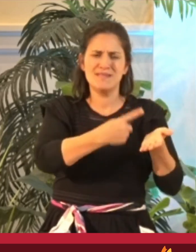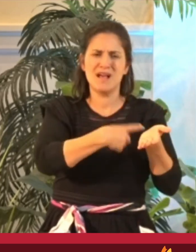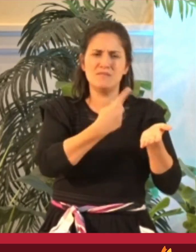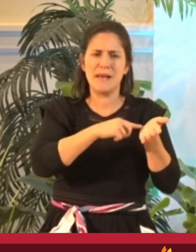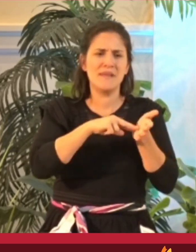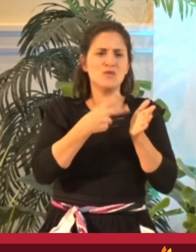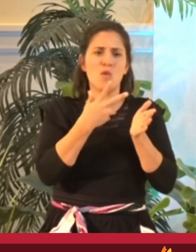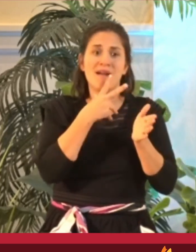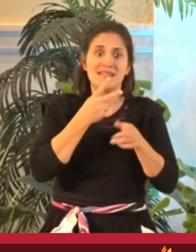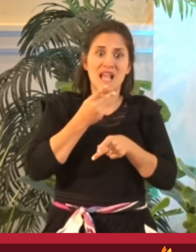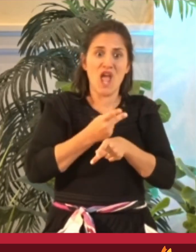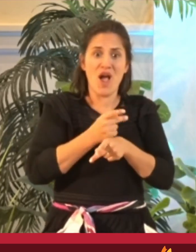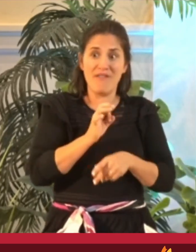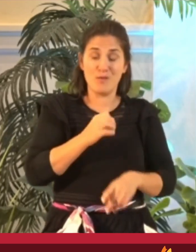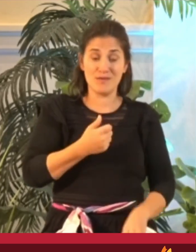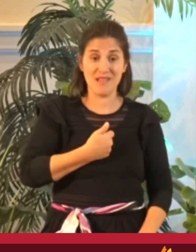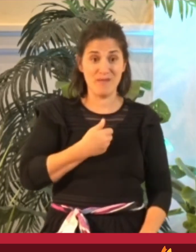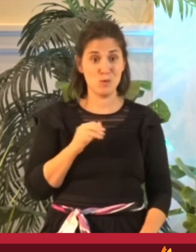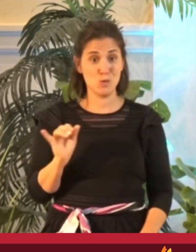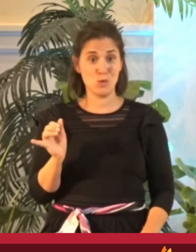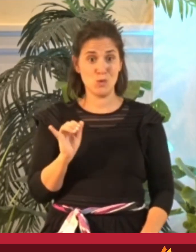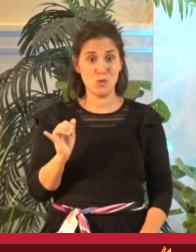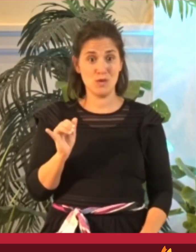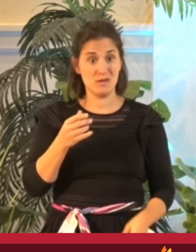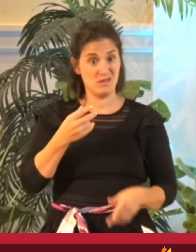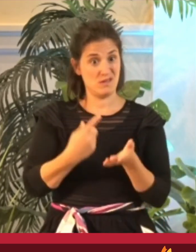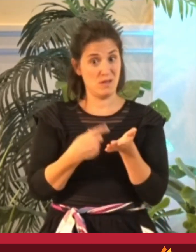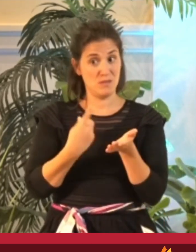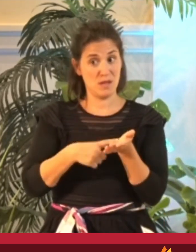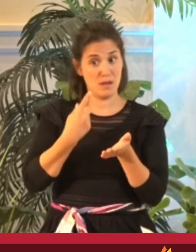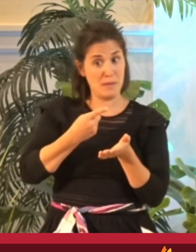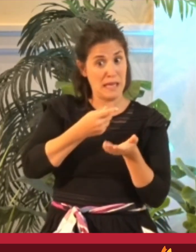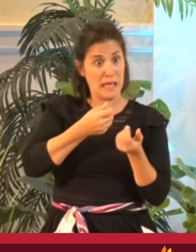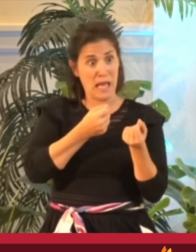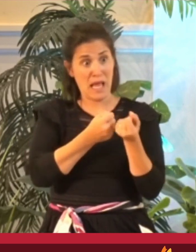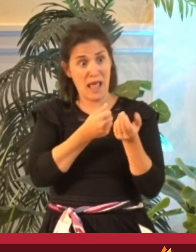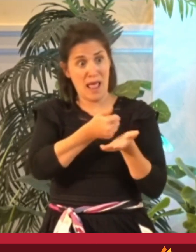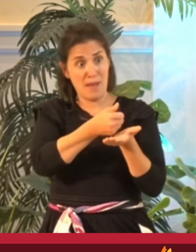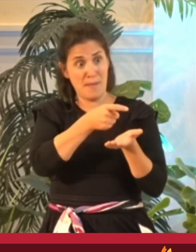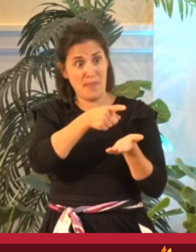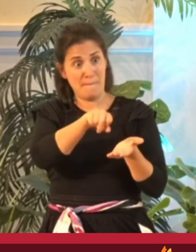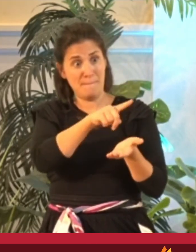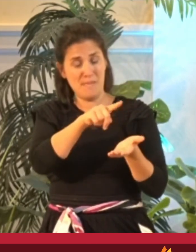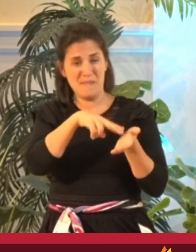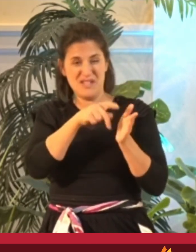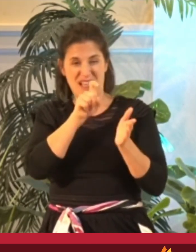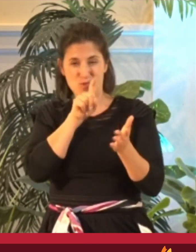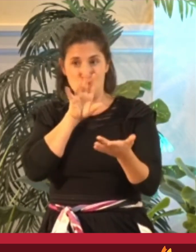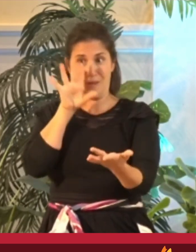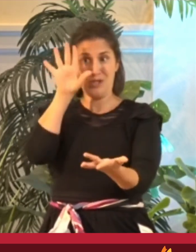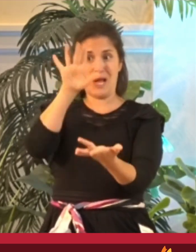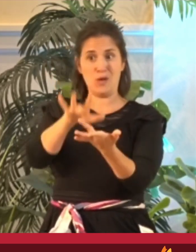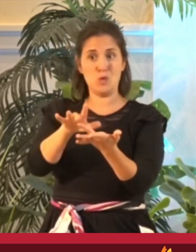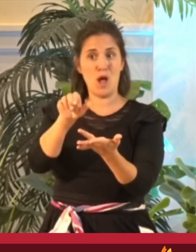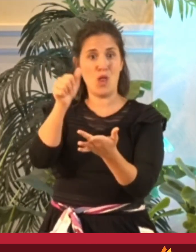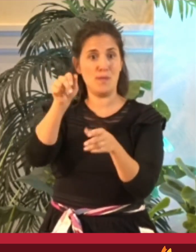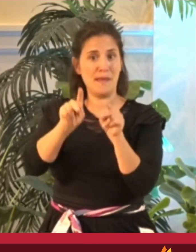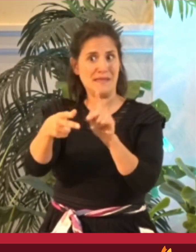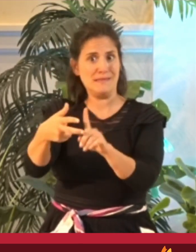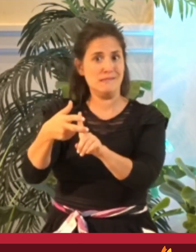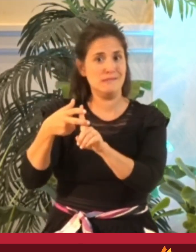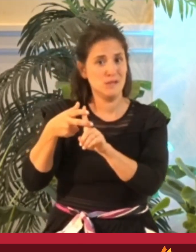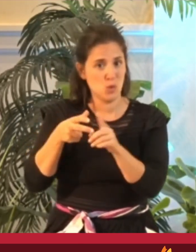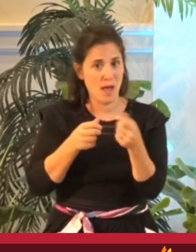involves reaching out to others for help. Just as we strive to support others,